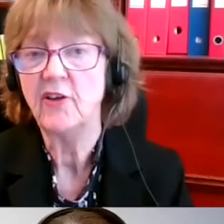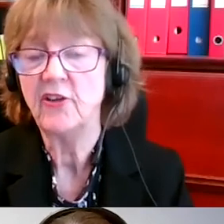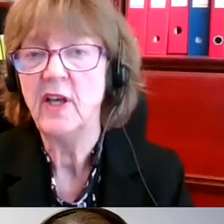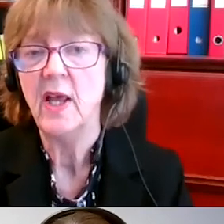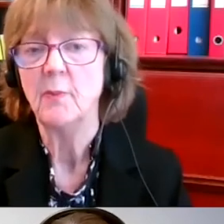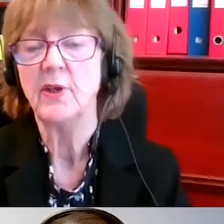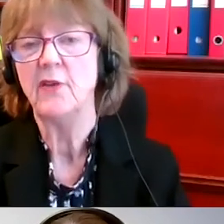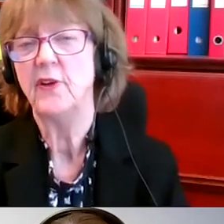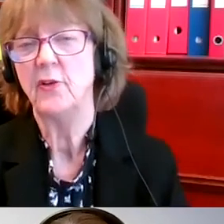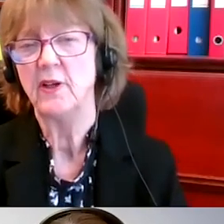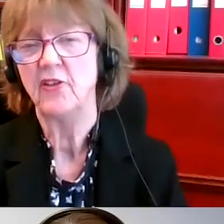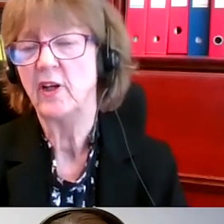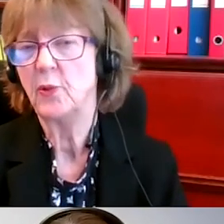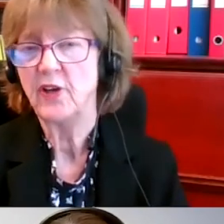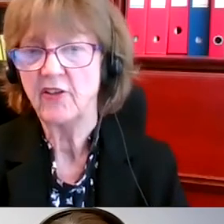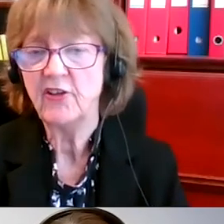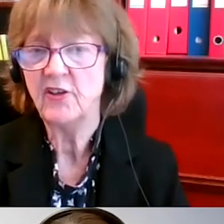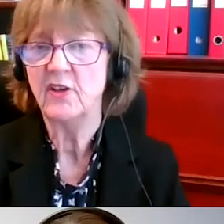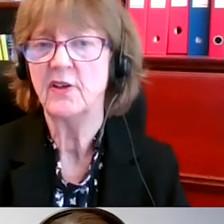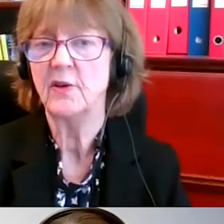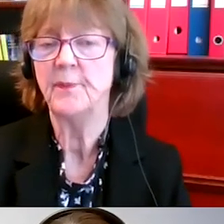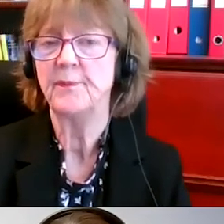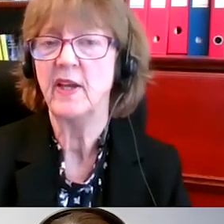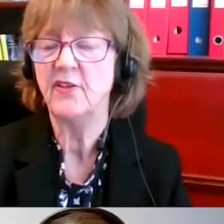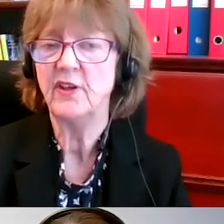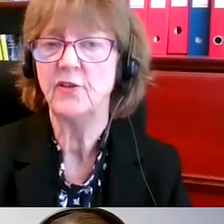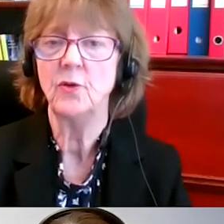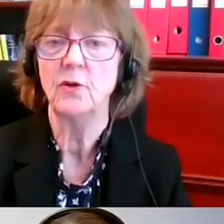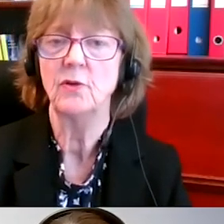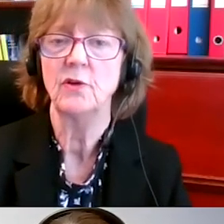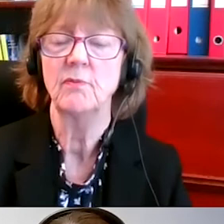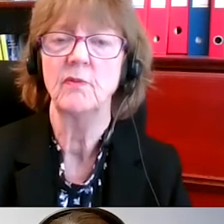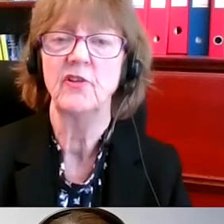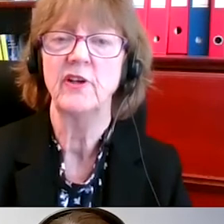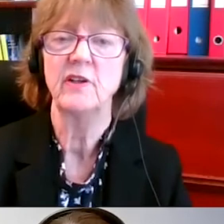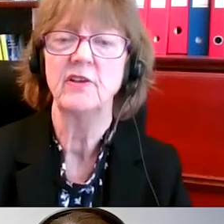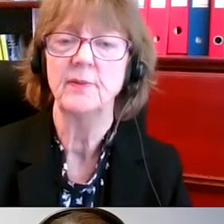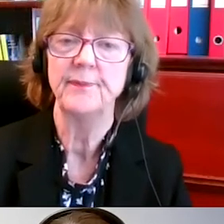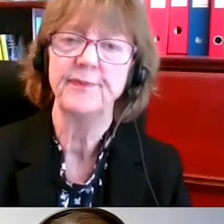to education. But if it's about child protection cases